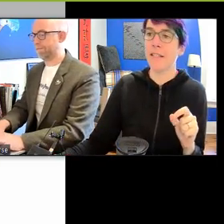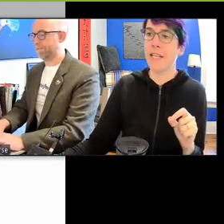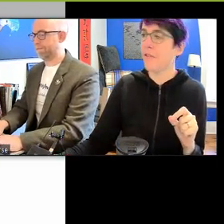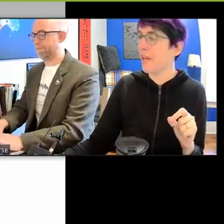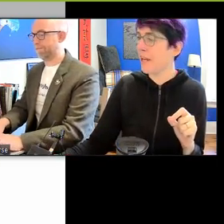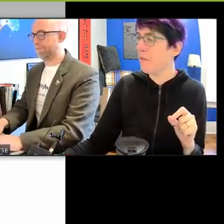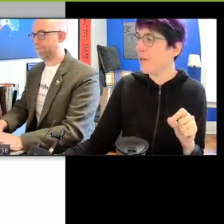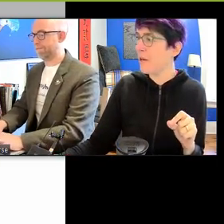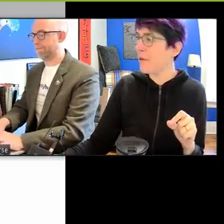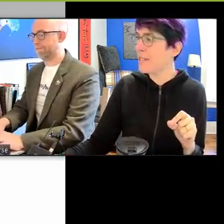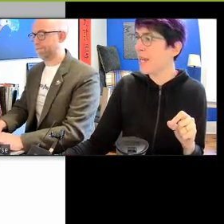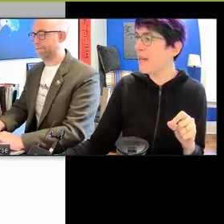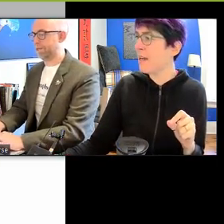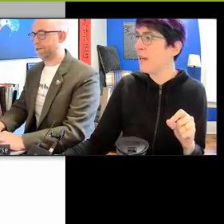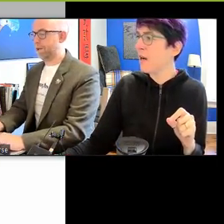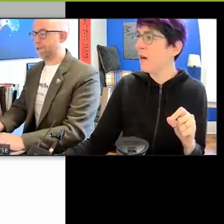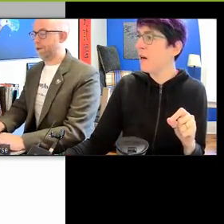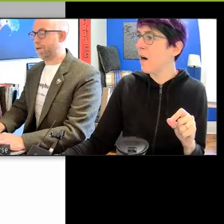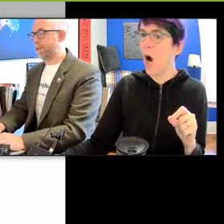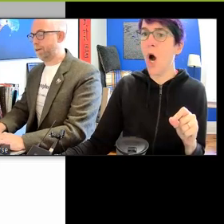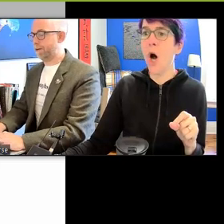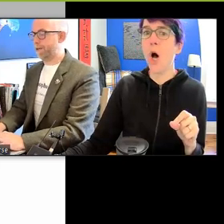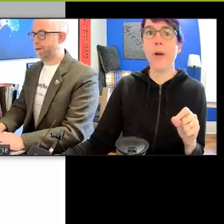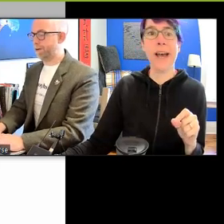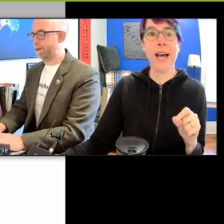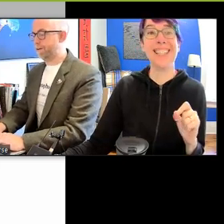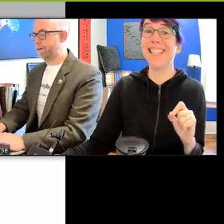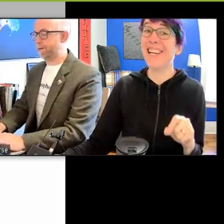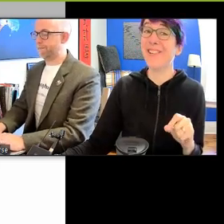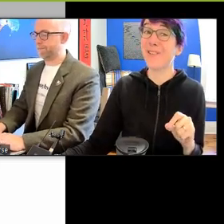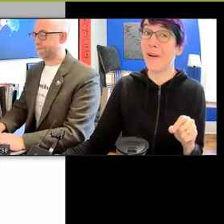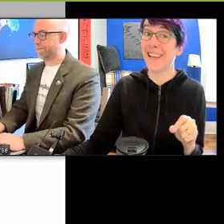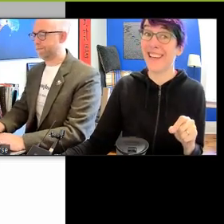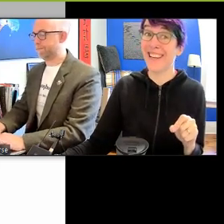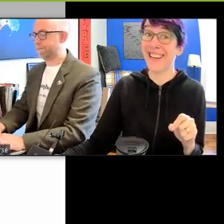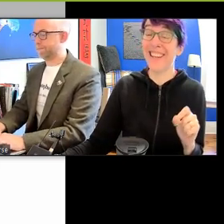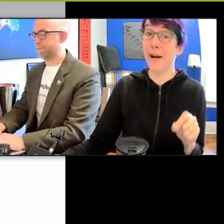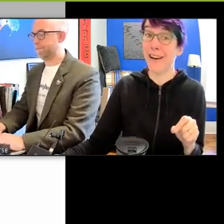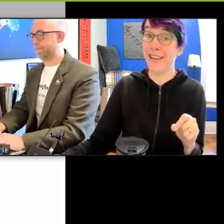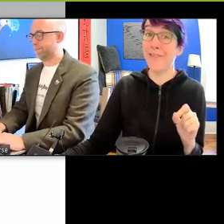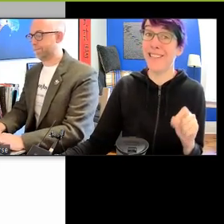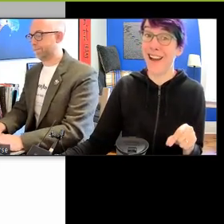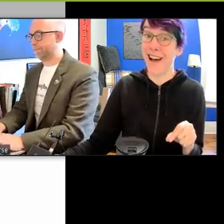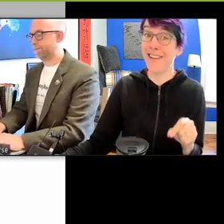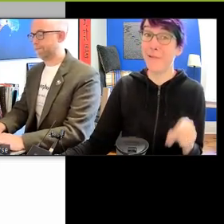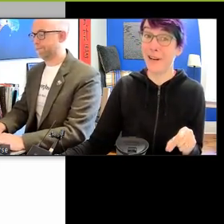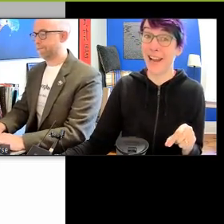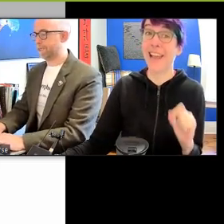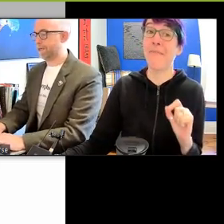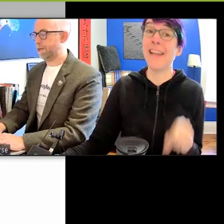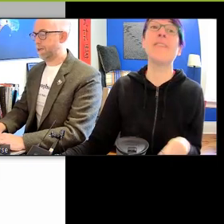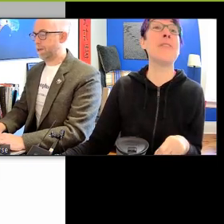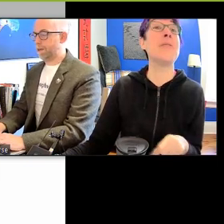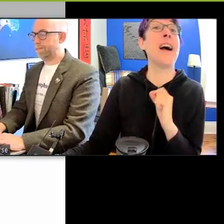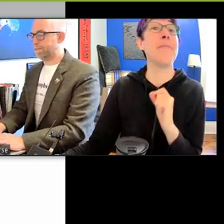And the other thing, what did I want to say? You can do it. You can do it. Lecture 20, the audio did not work.